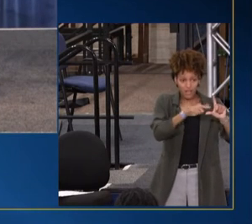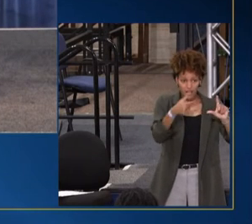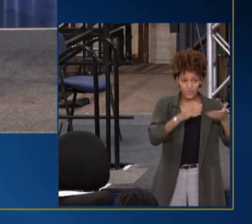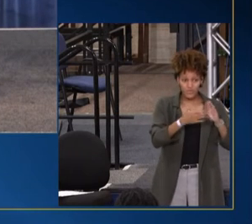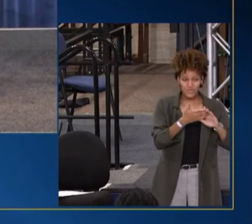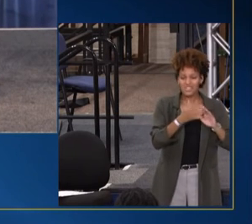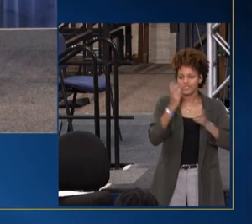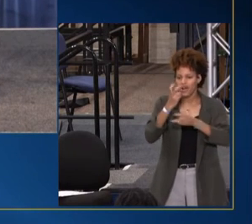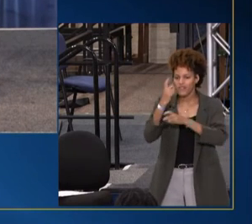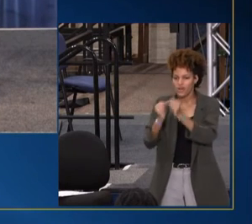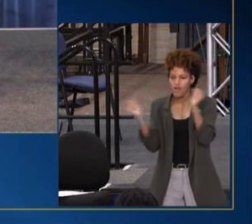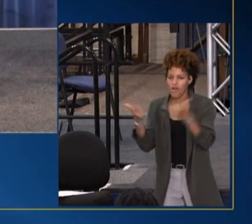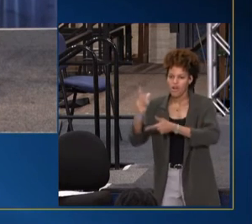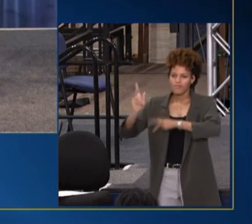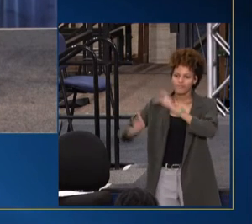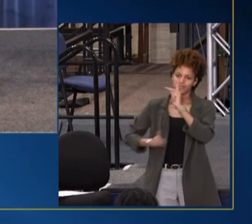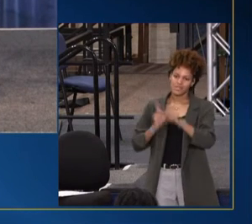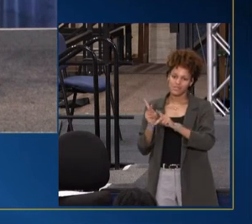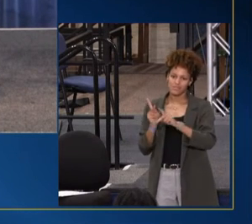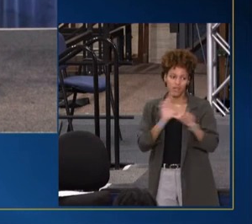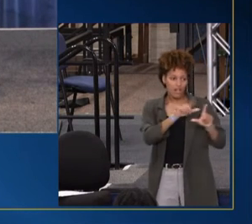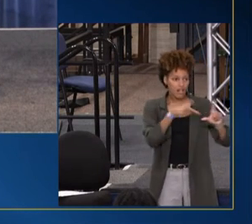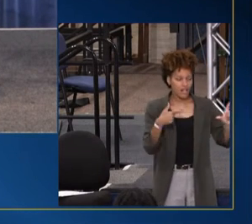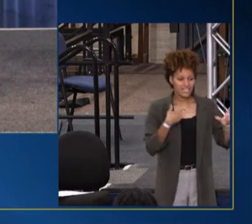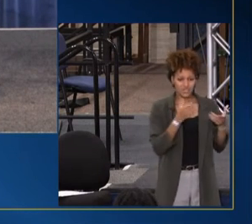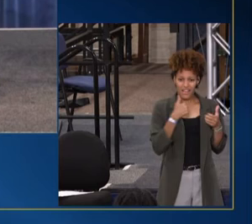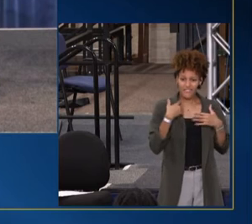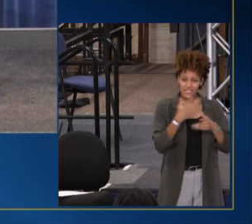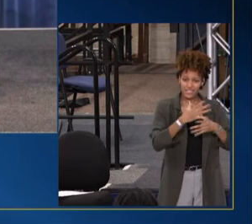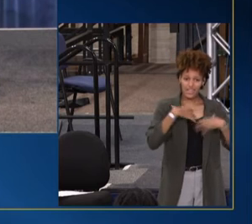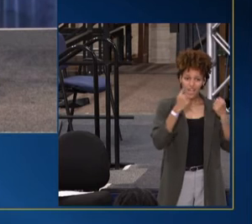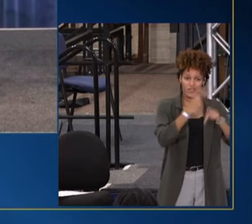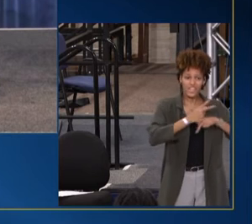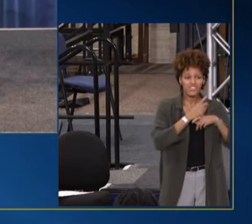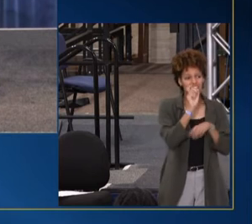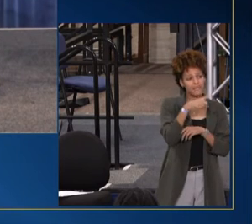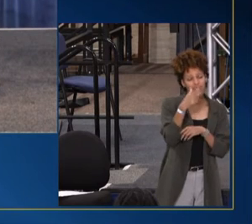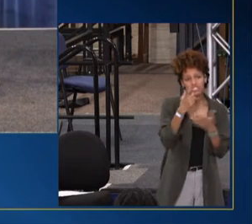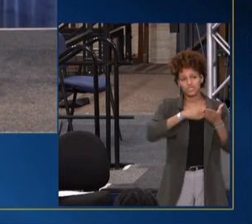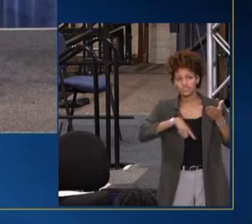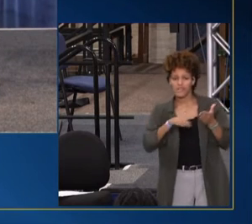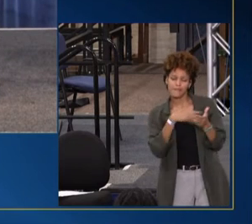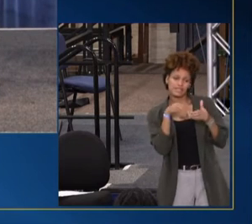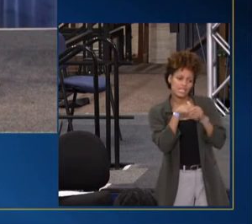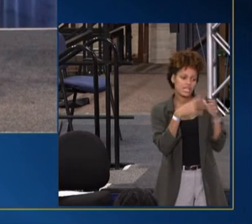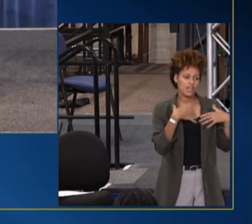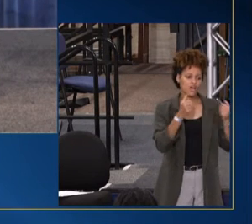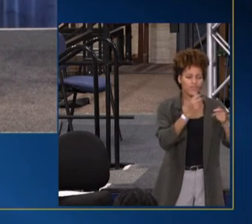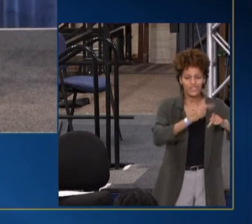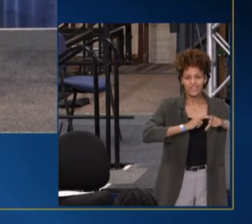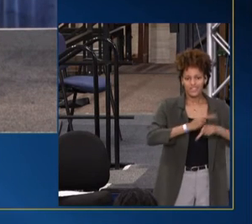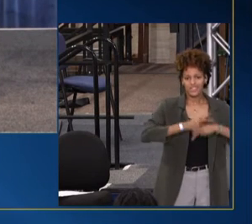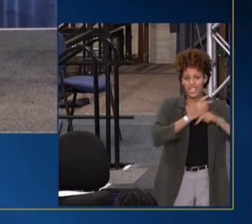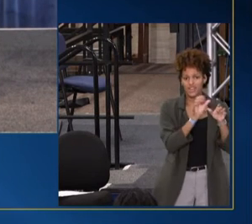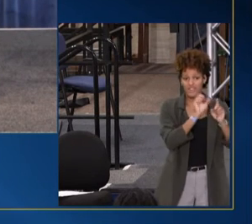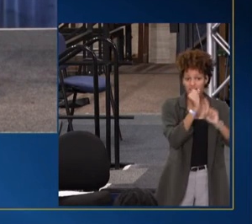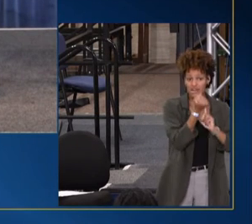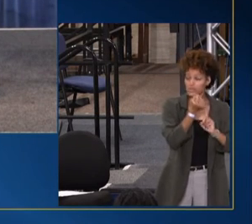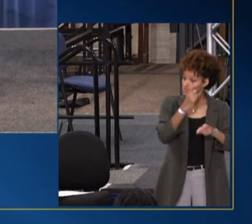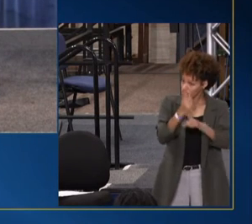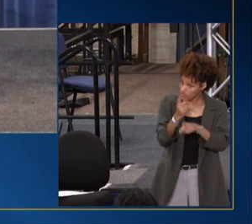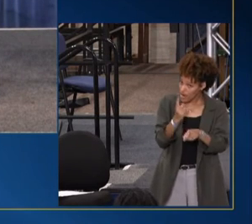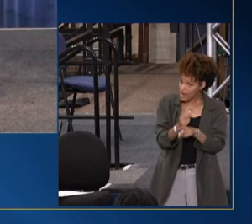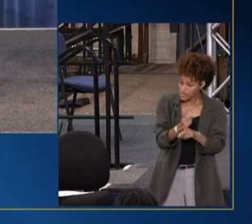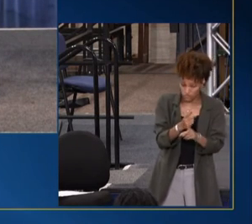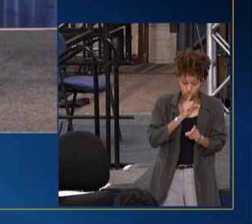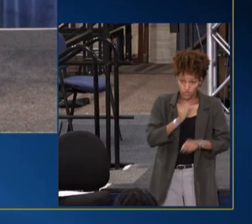saying is that LGBTQ people don't get the healthcare they need because they're discriminated against in healthcare settings. And that's true, that is absolutely